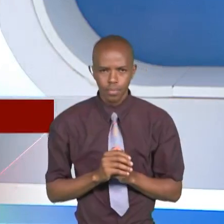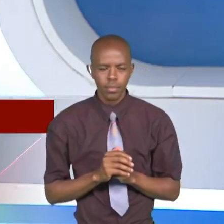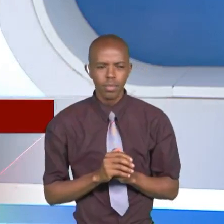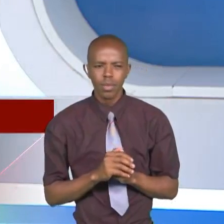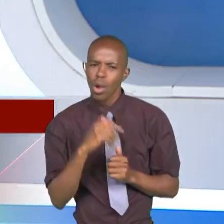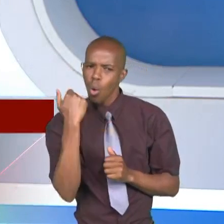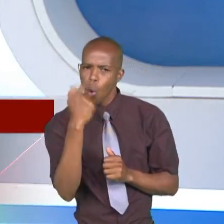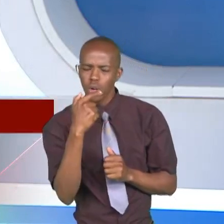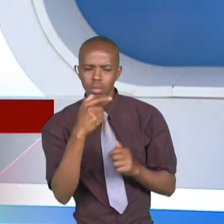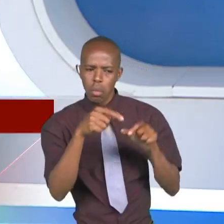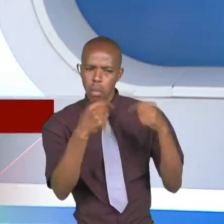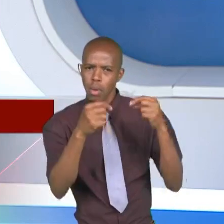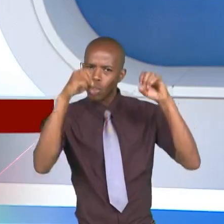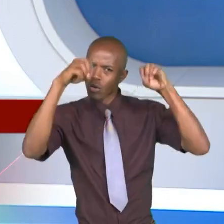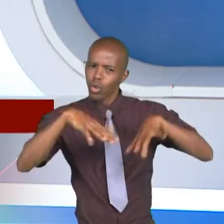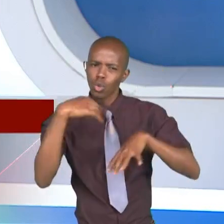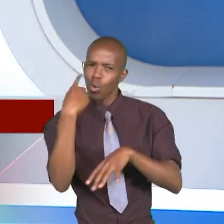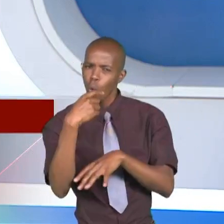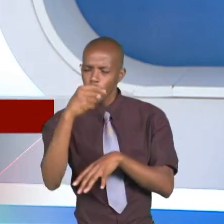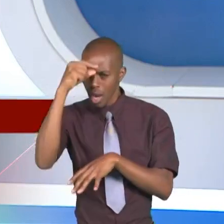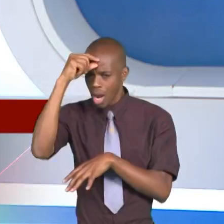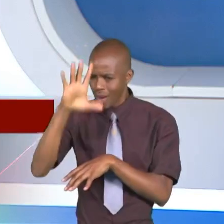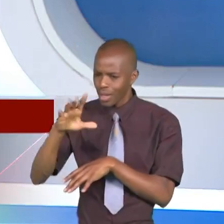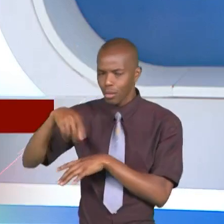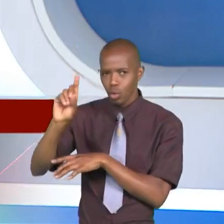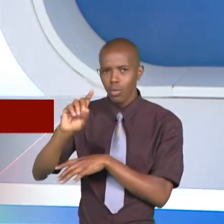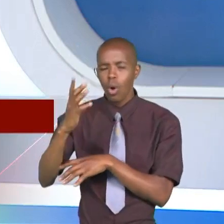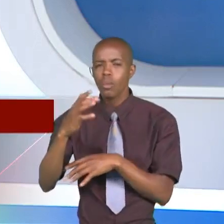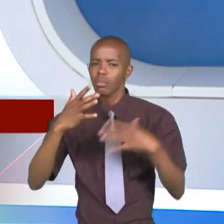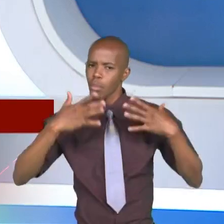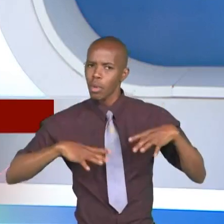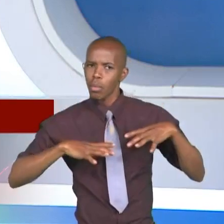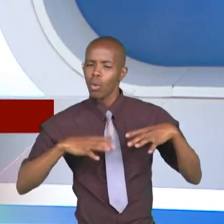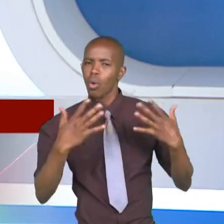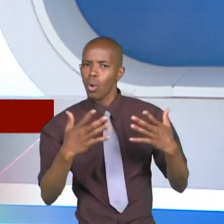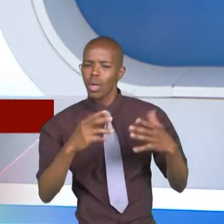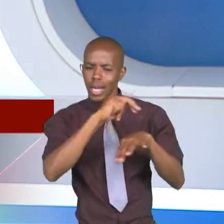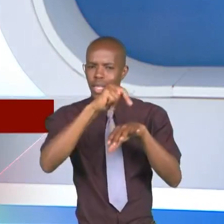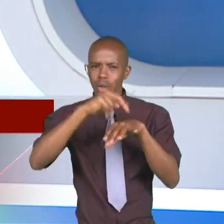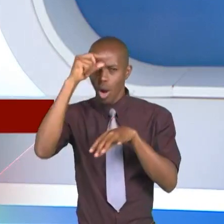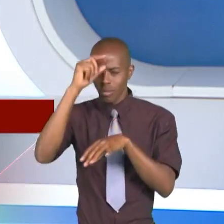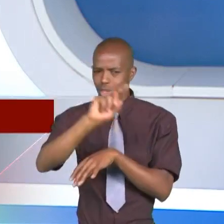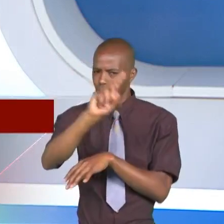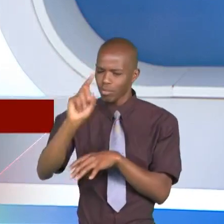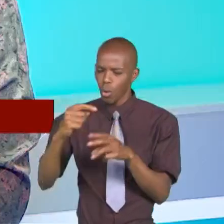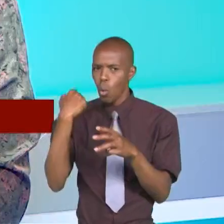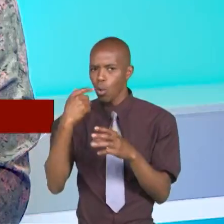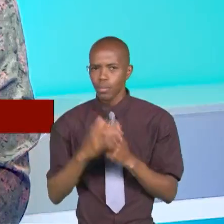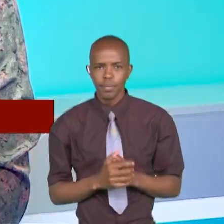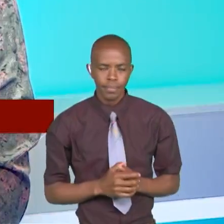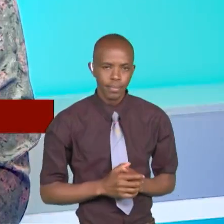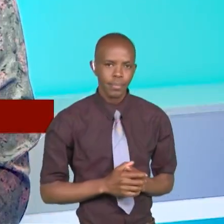really threatening devolution? Is it the governors themselves? Is it the people? Or is it the national government?